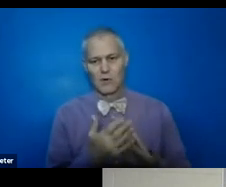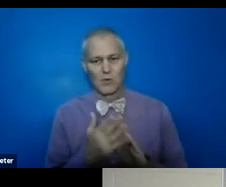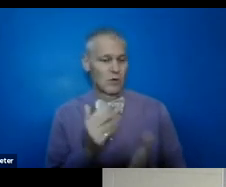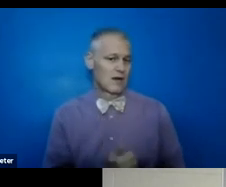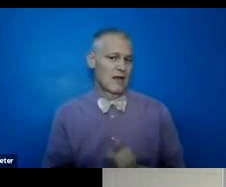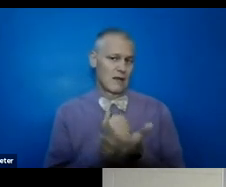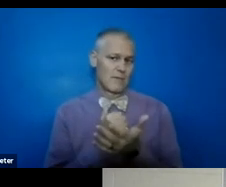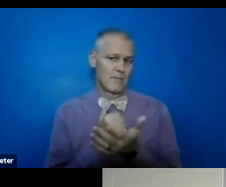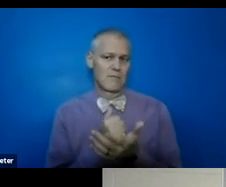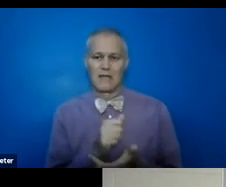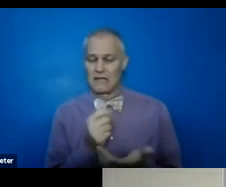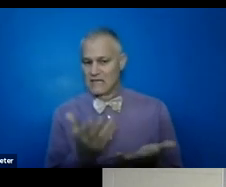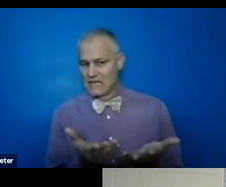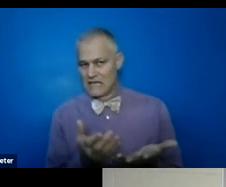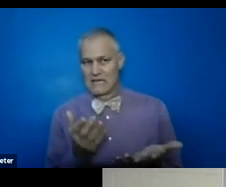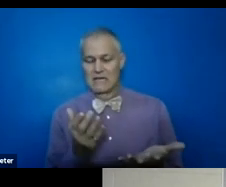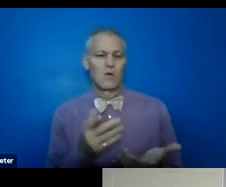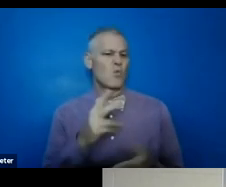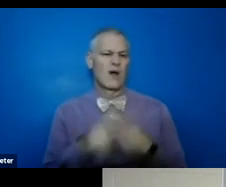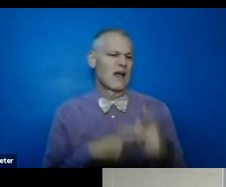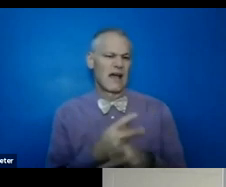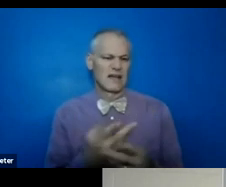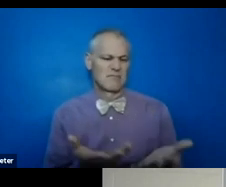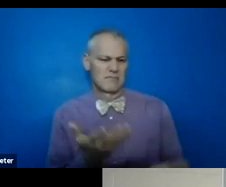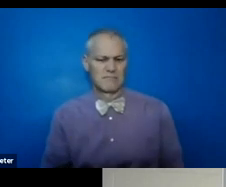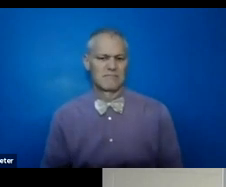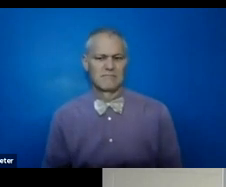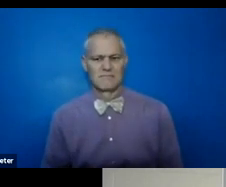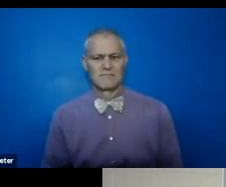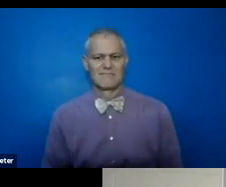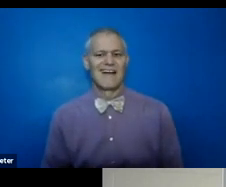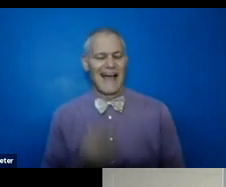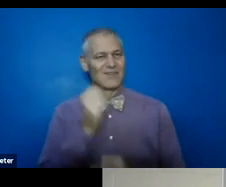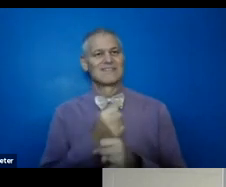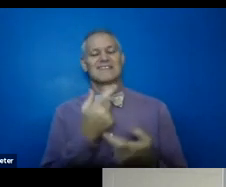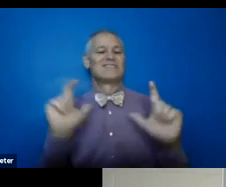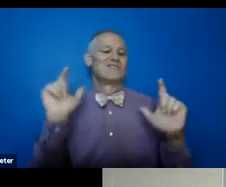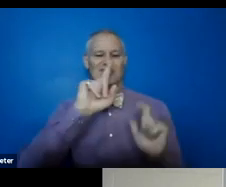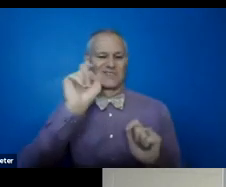helpful, and if so, what types? I acknowledge this is a very big question.